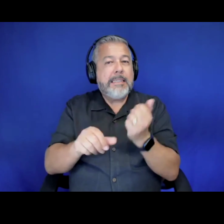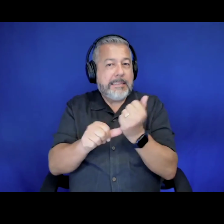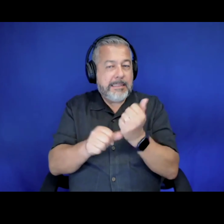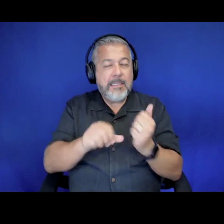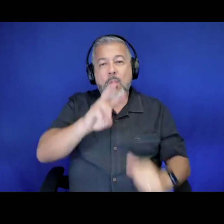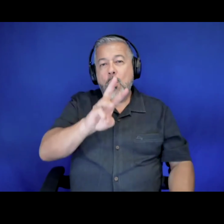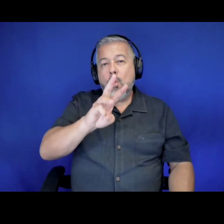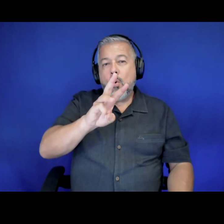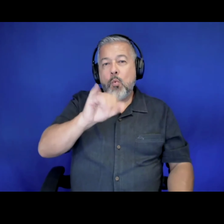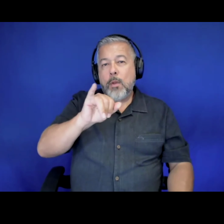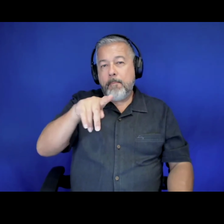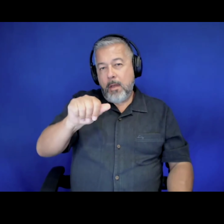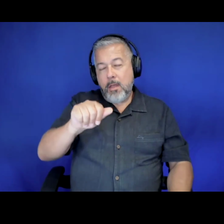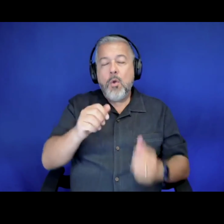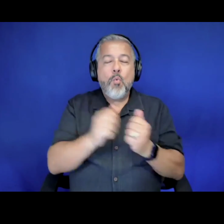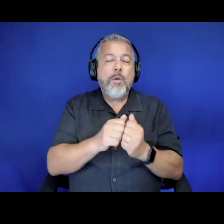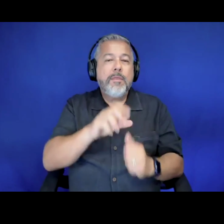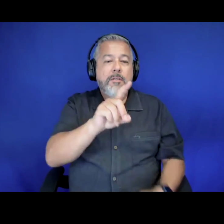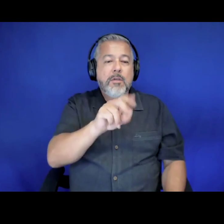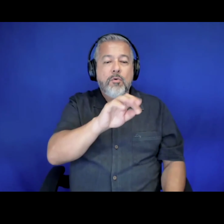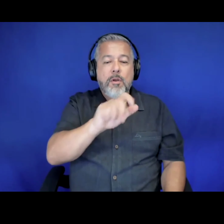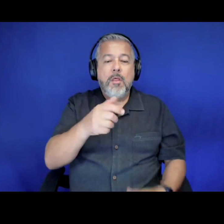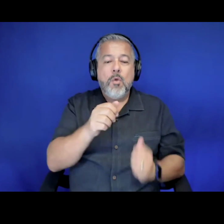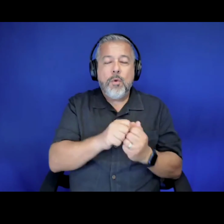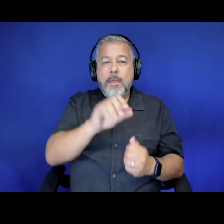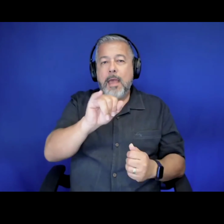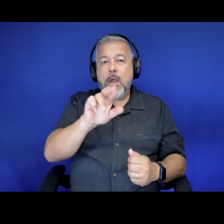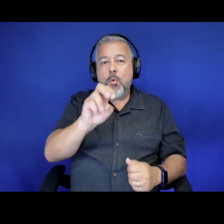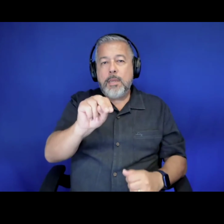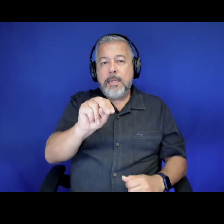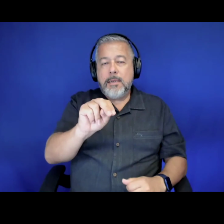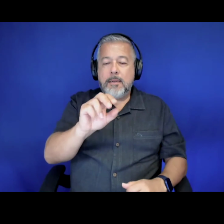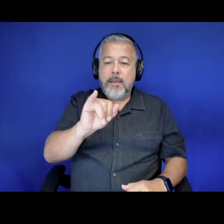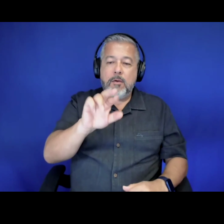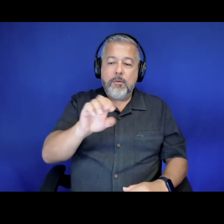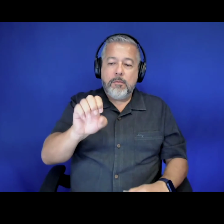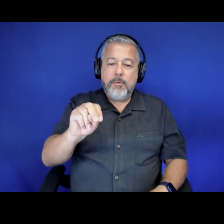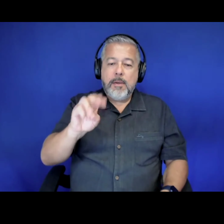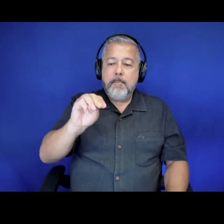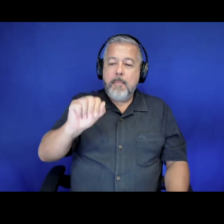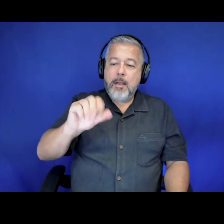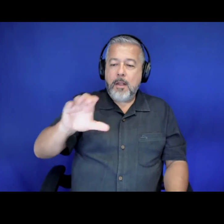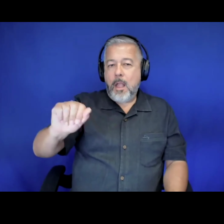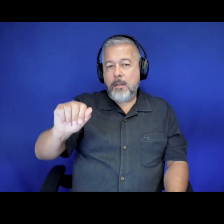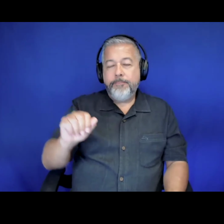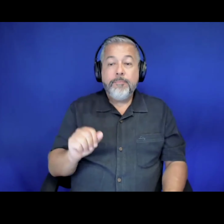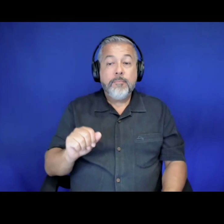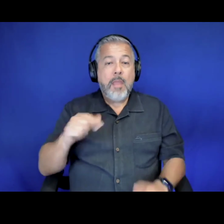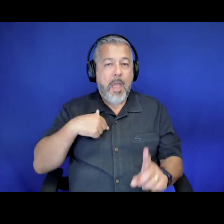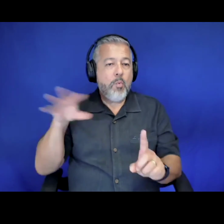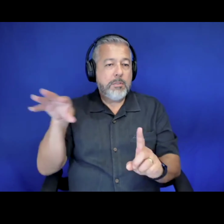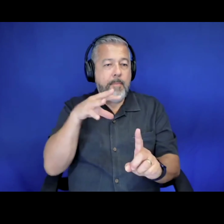with DREL from Irene Maka. Let me get them spotlighted, or I think Ine will spotlight them.